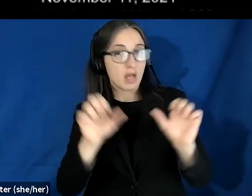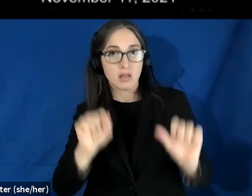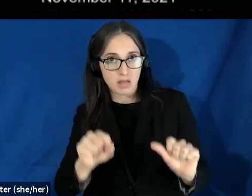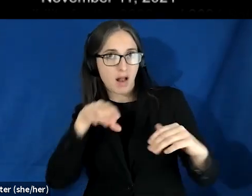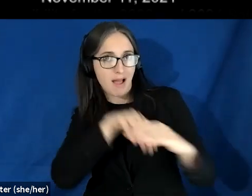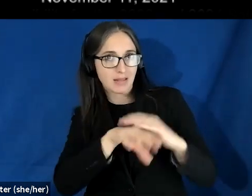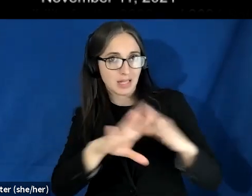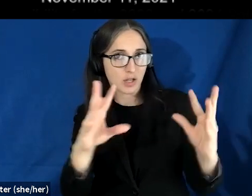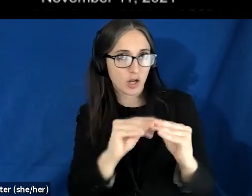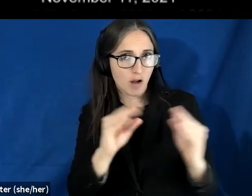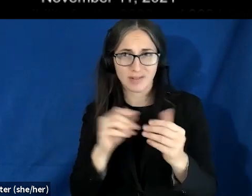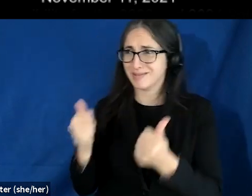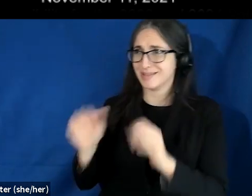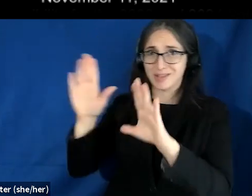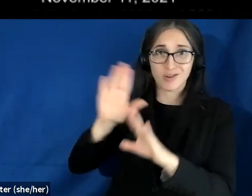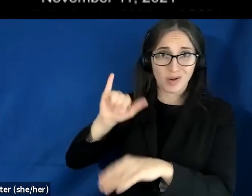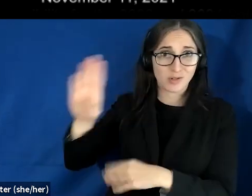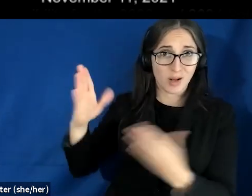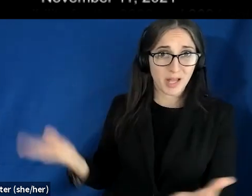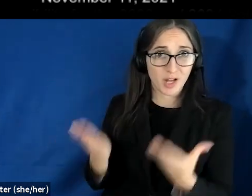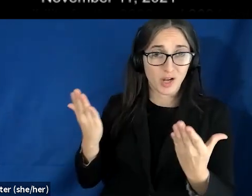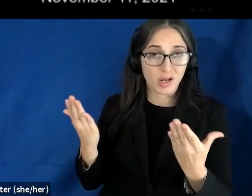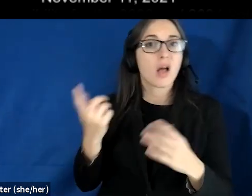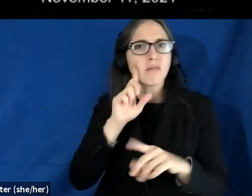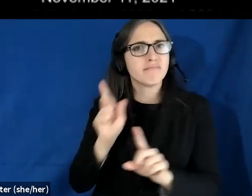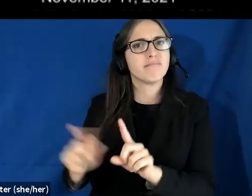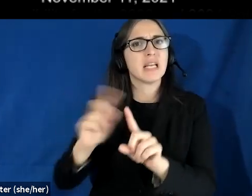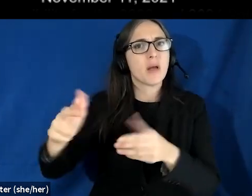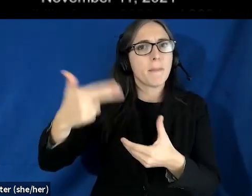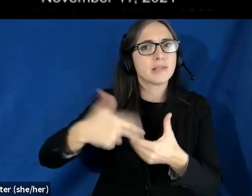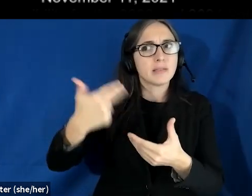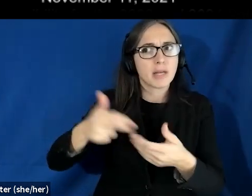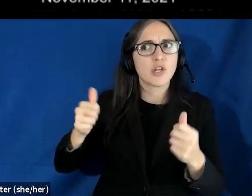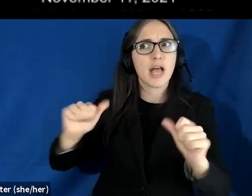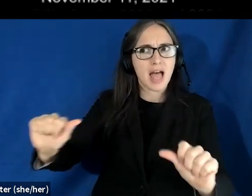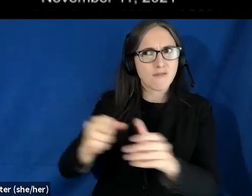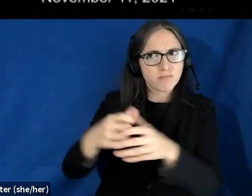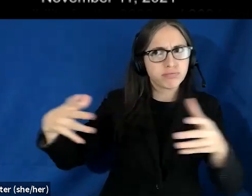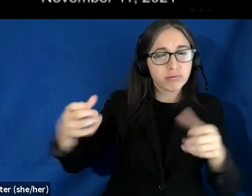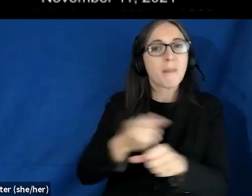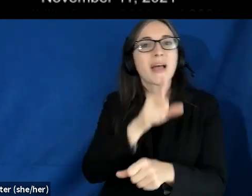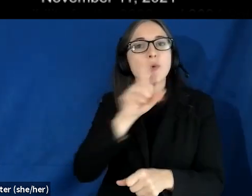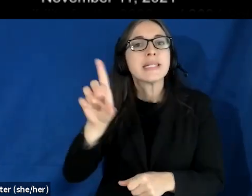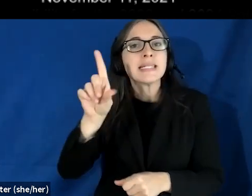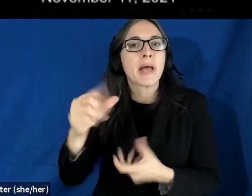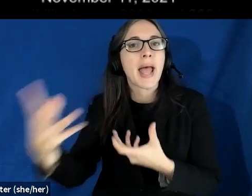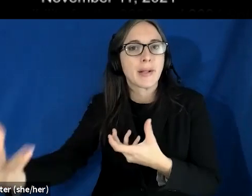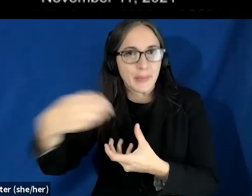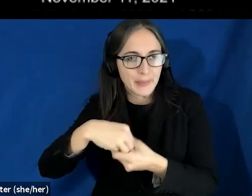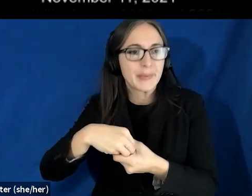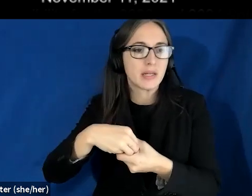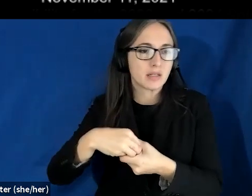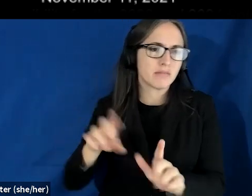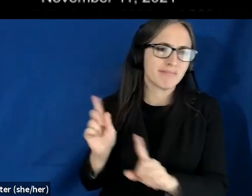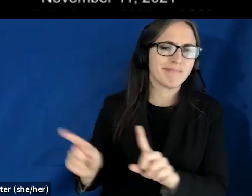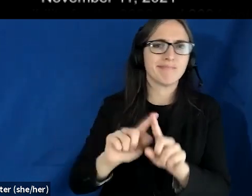way. And broadening participation efforts to make sure disability is included in those efforts. Post-secondary administrators, faculty,